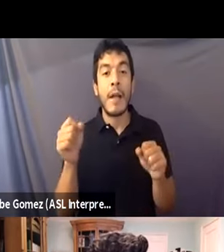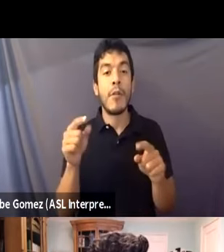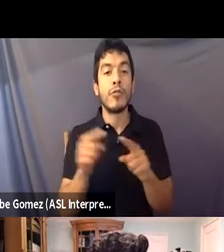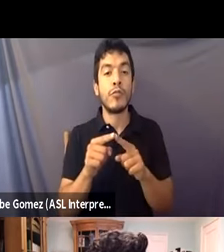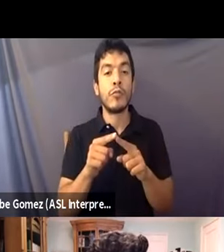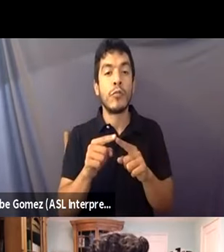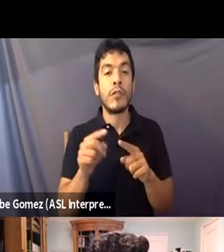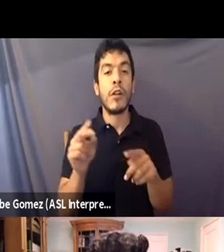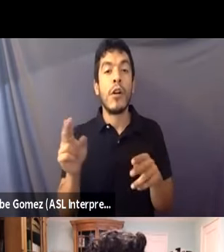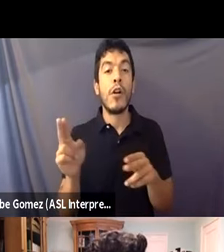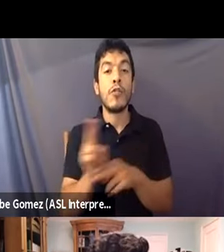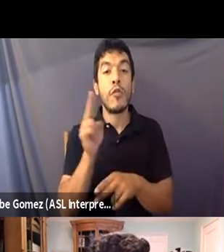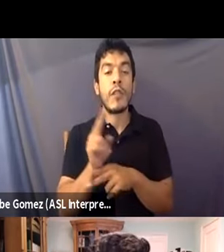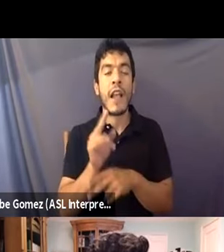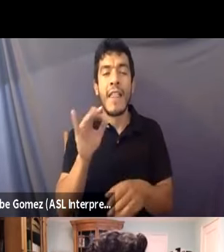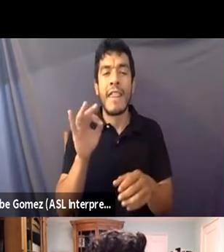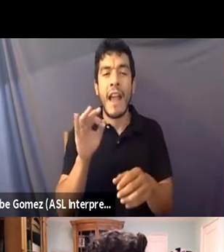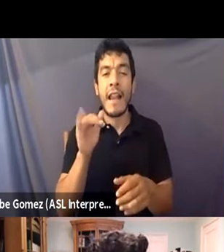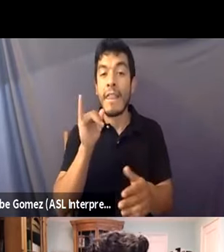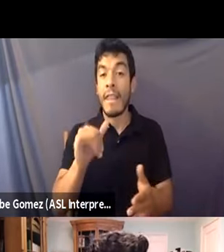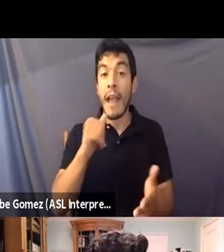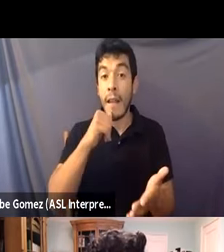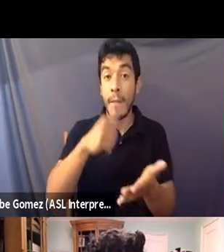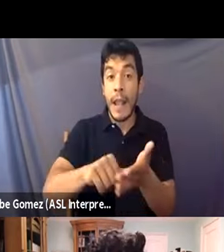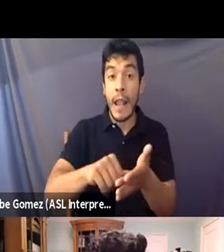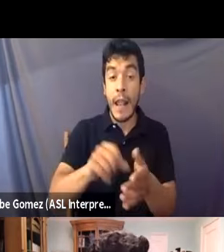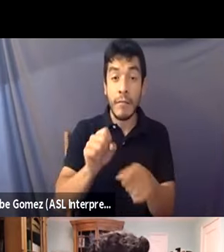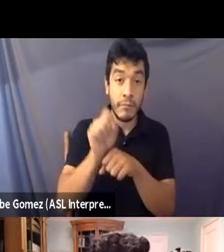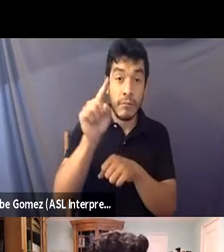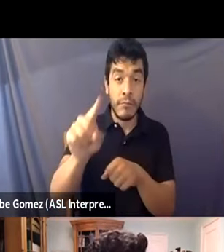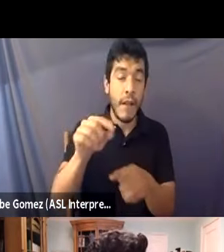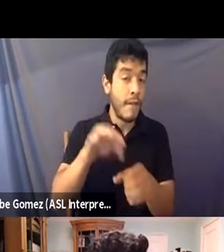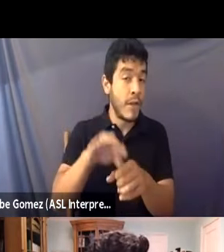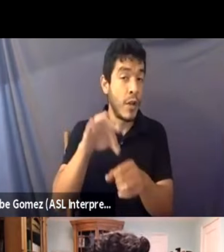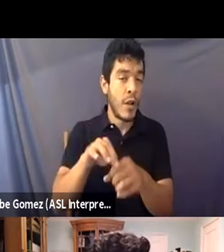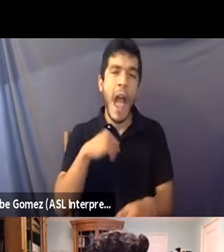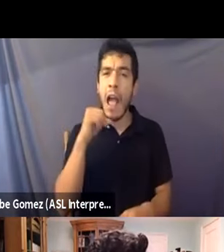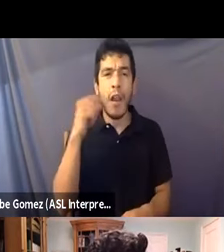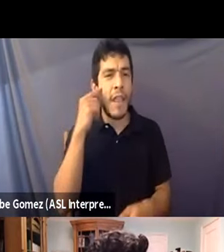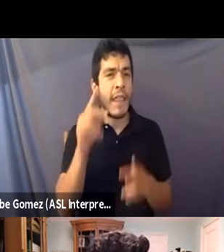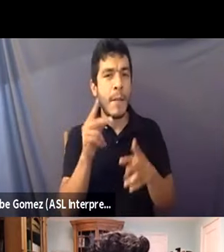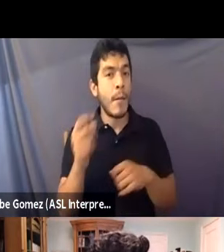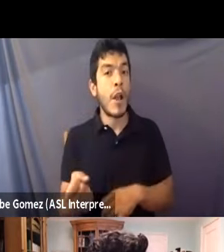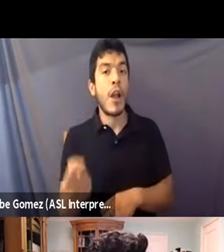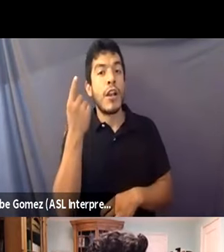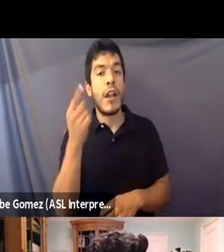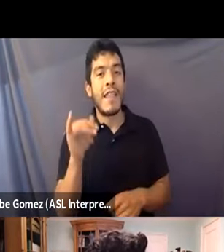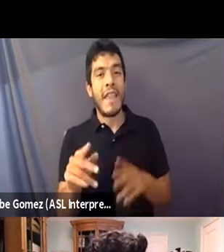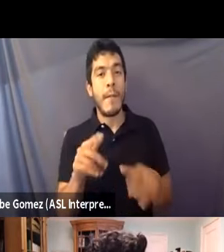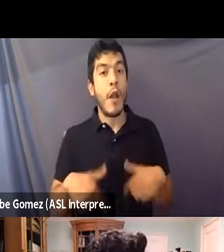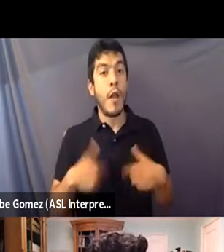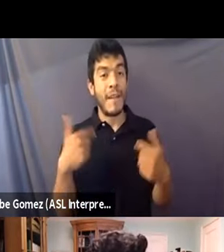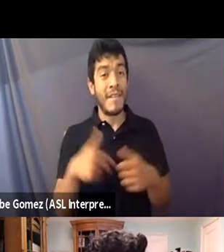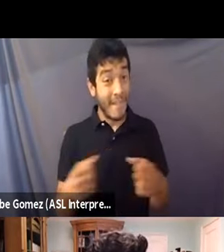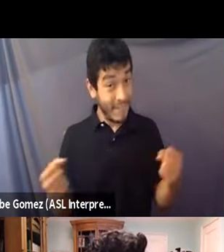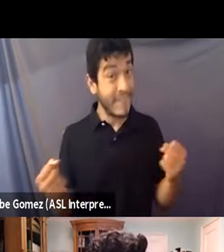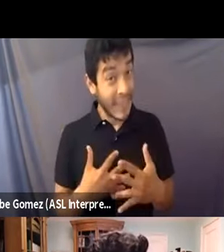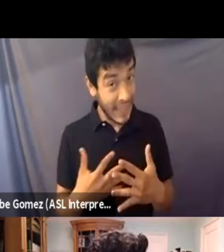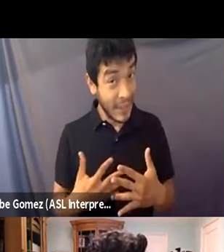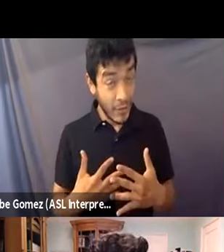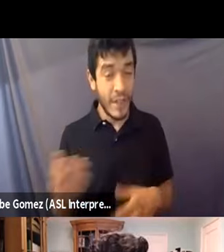the absentee ballot voting. I don't think people really understand, you know, that there are people who are, that are living in fear that are fearful